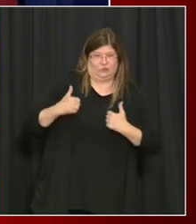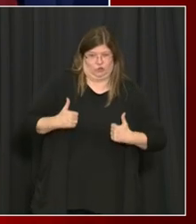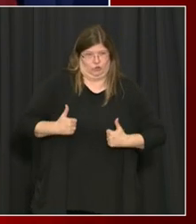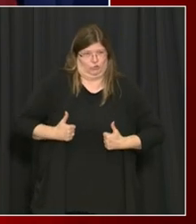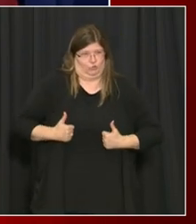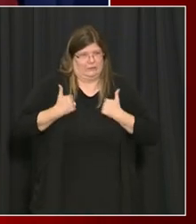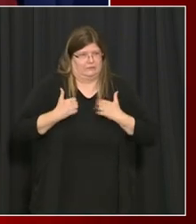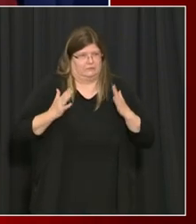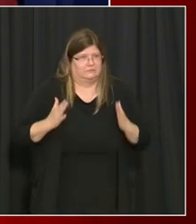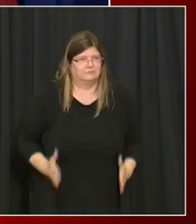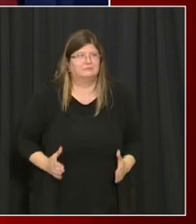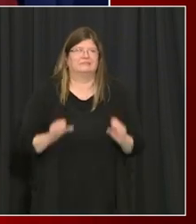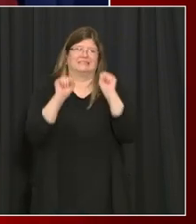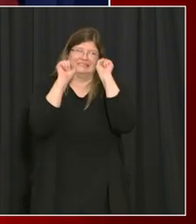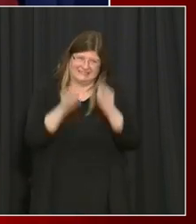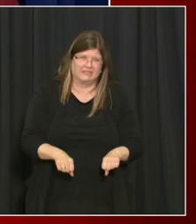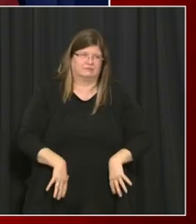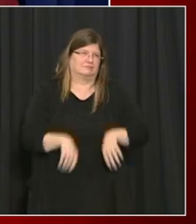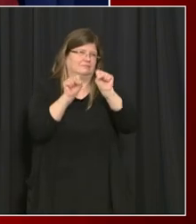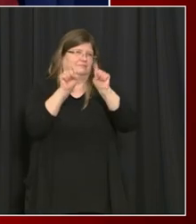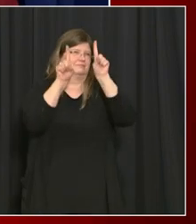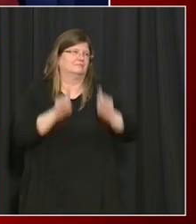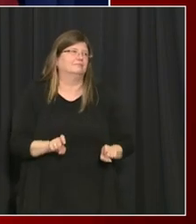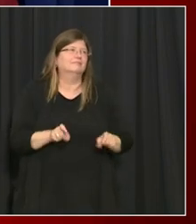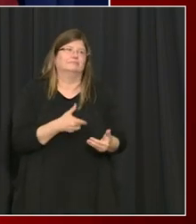Yes, Alex Coma.